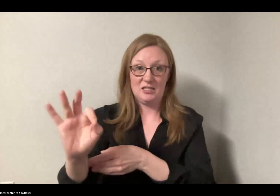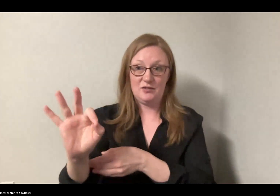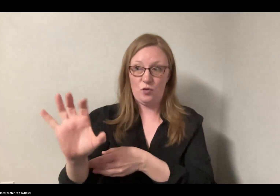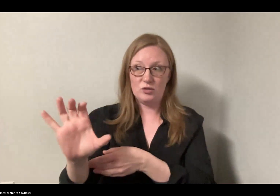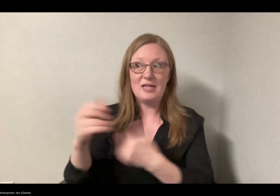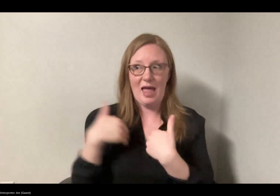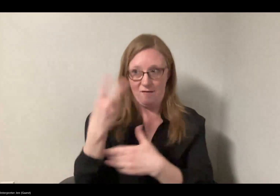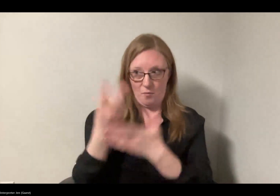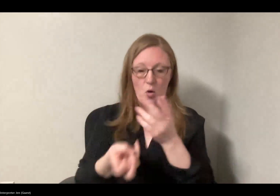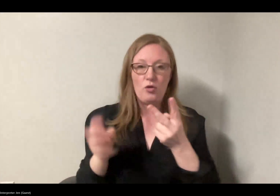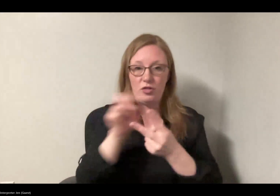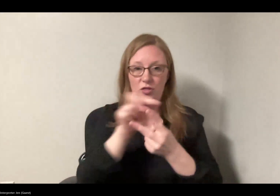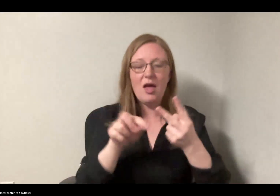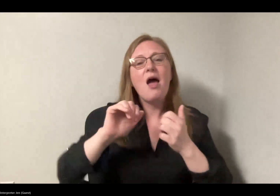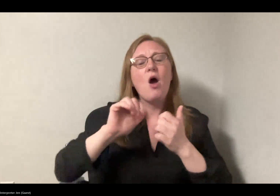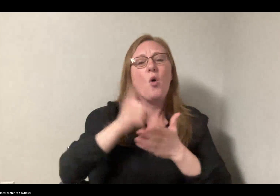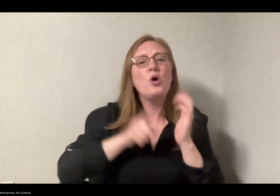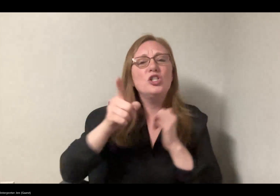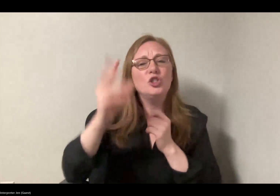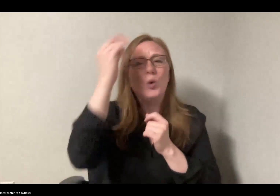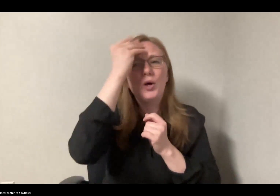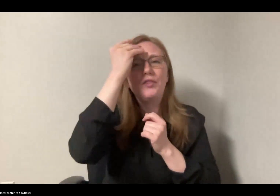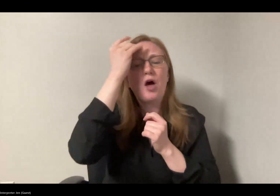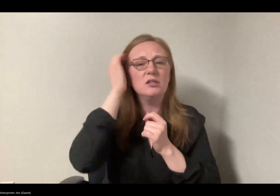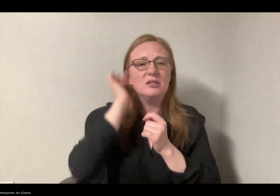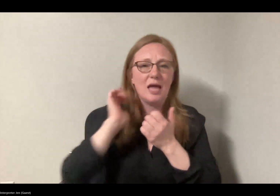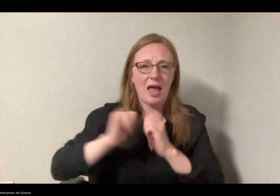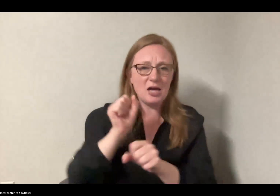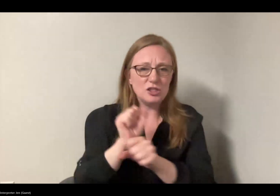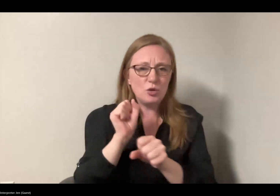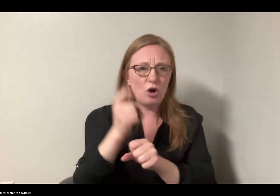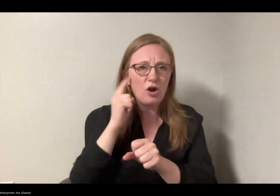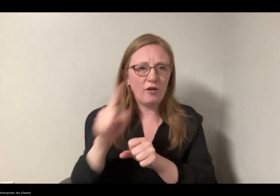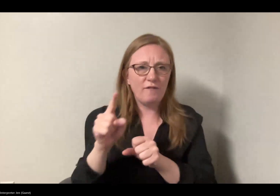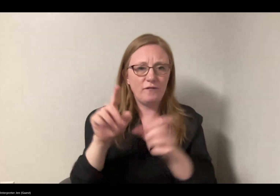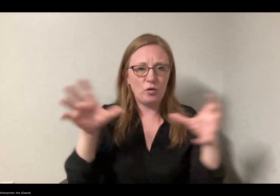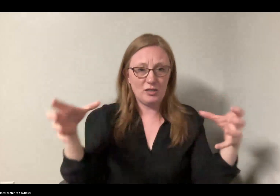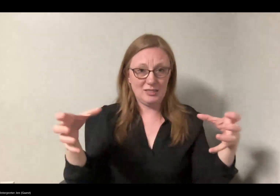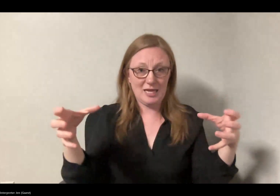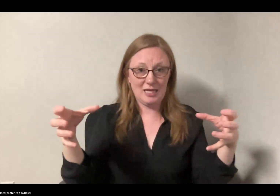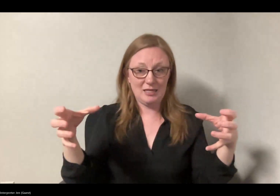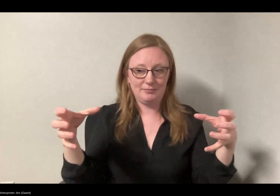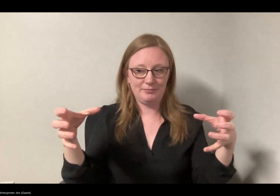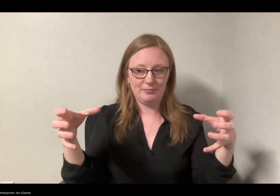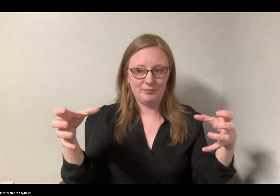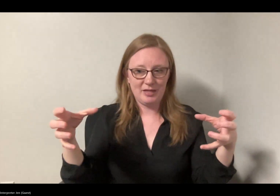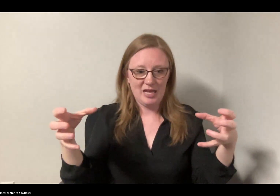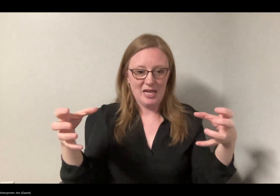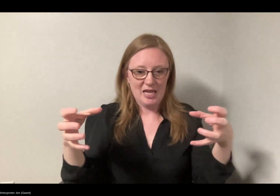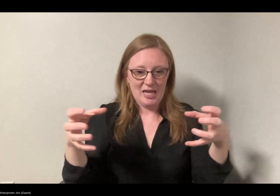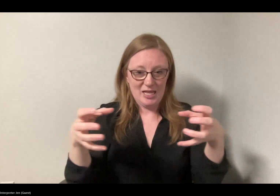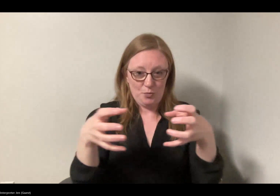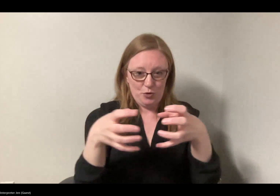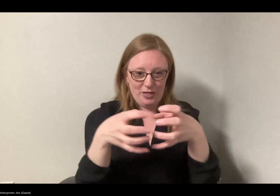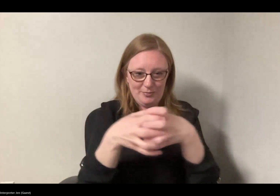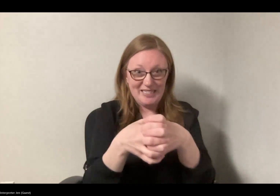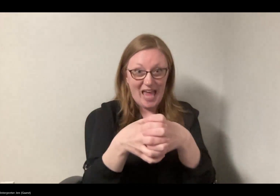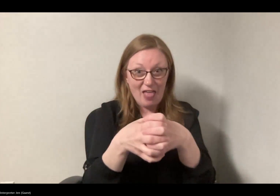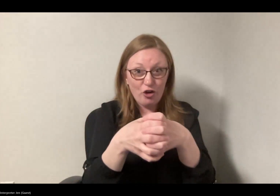you suggest, or how do you think that would work as far as rolling those, somehow or the other, rolling those two together